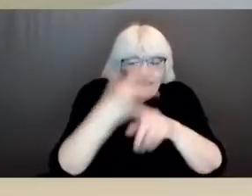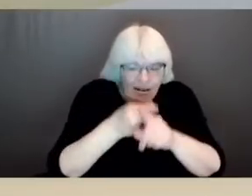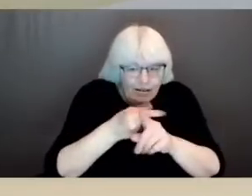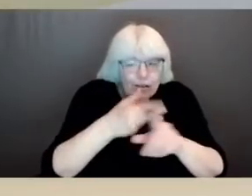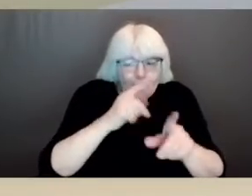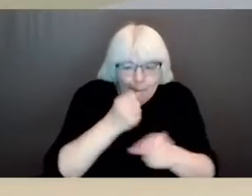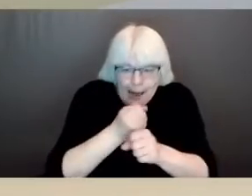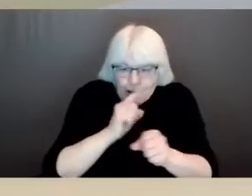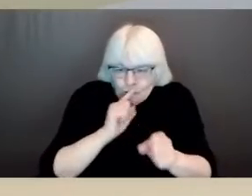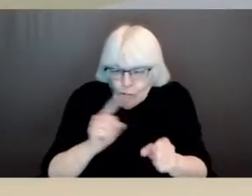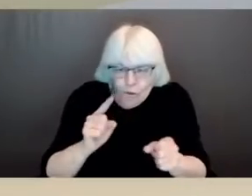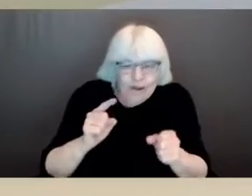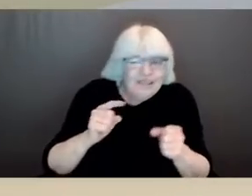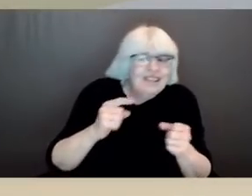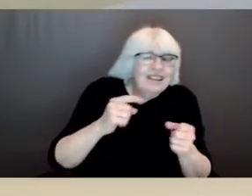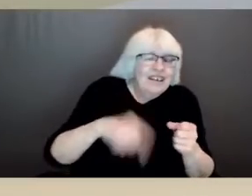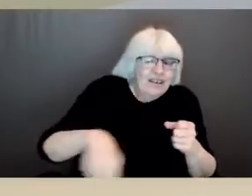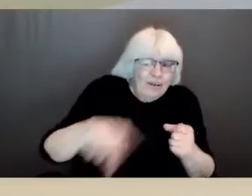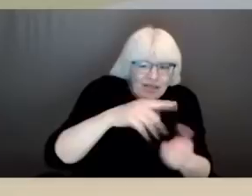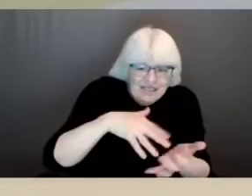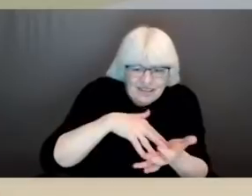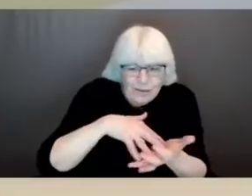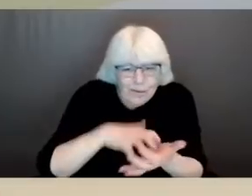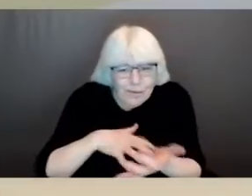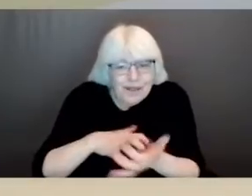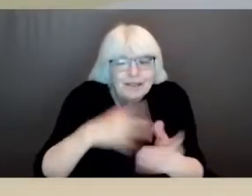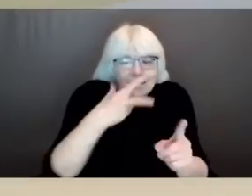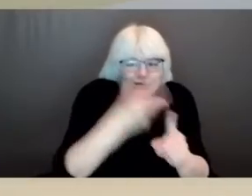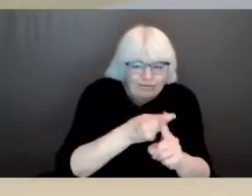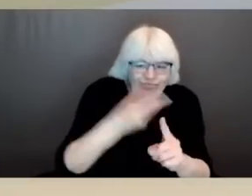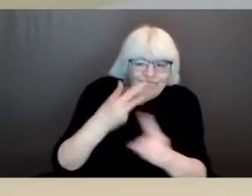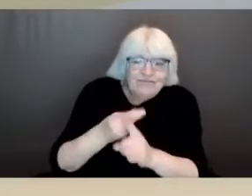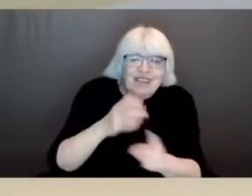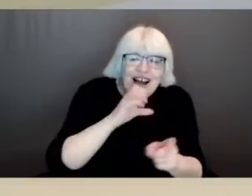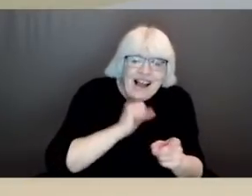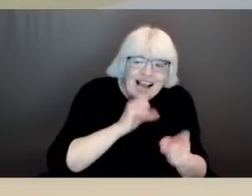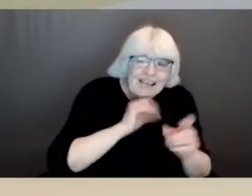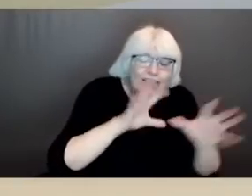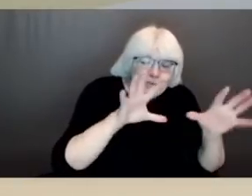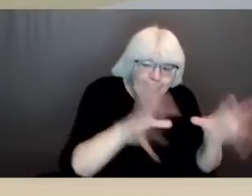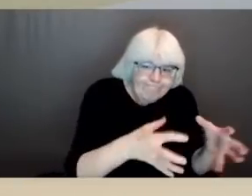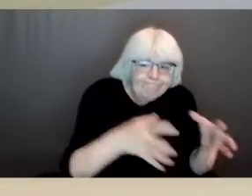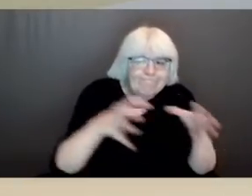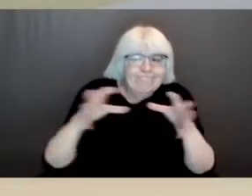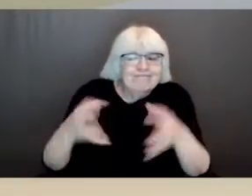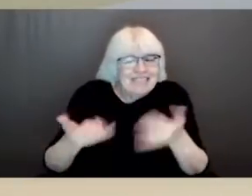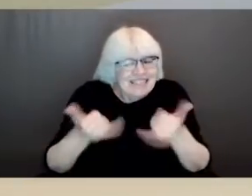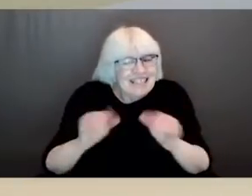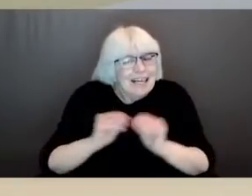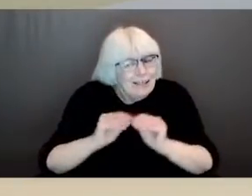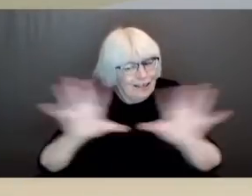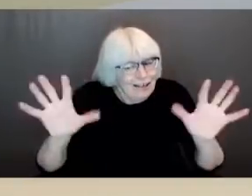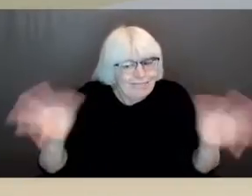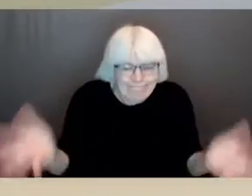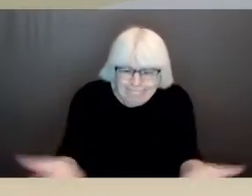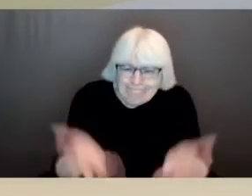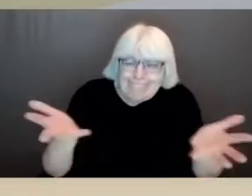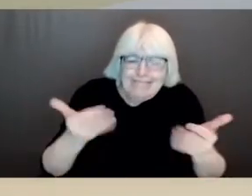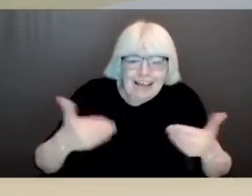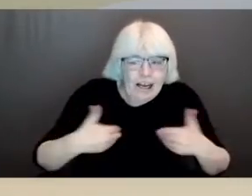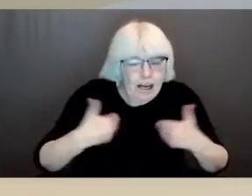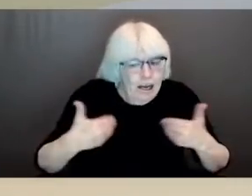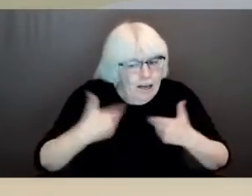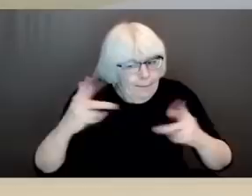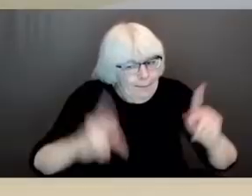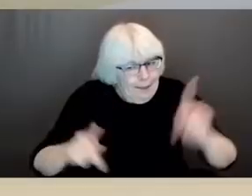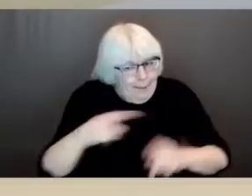certain age groups. But with that going on, we're still trying to get as many of those in the younger age groups vaccinated to